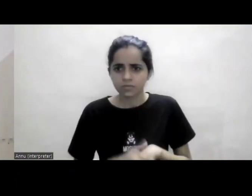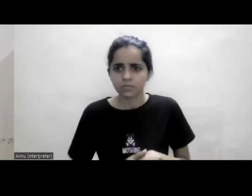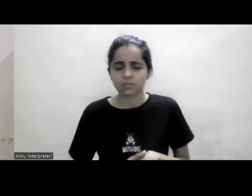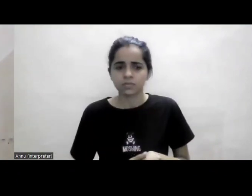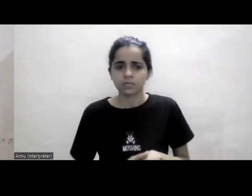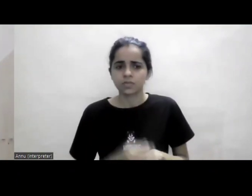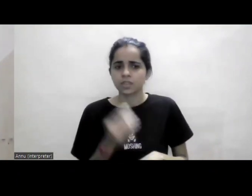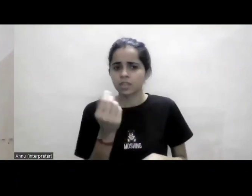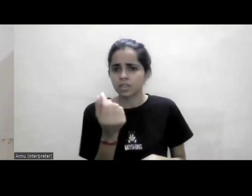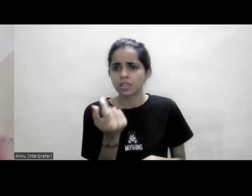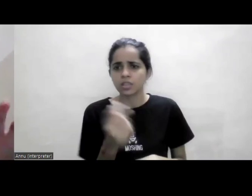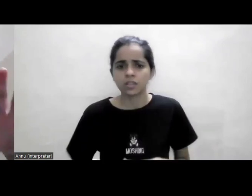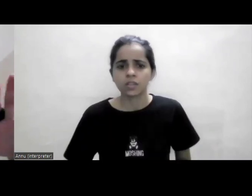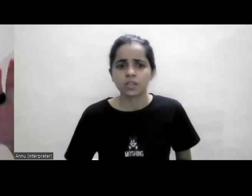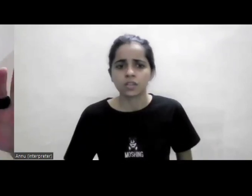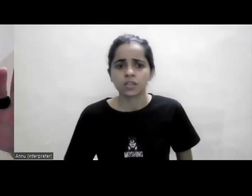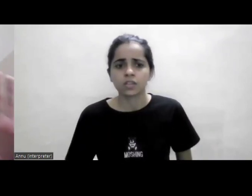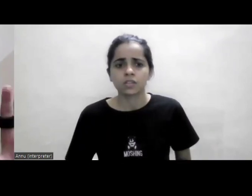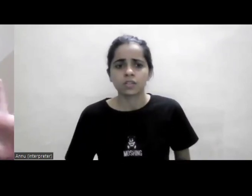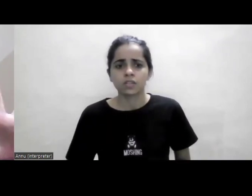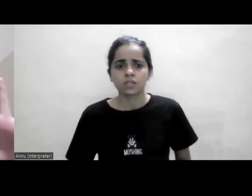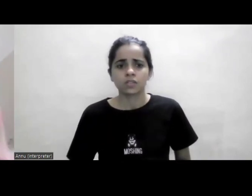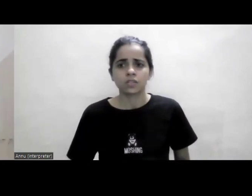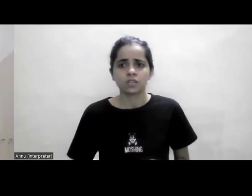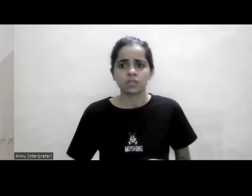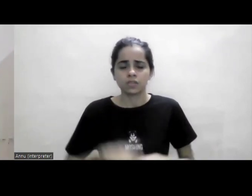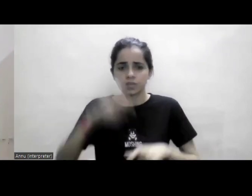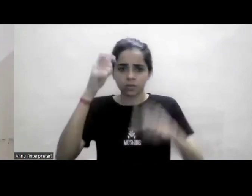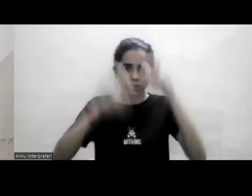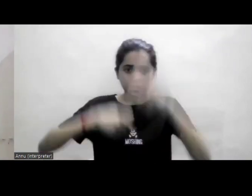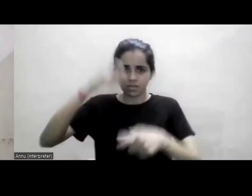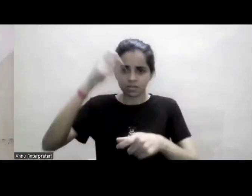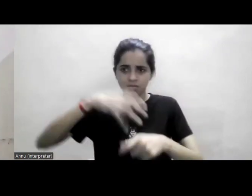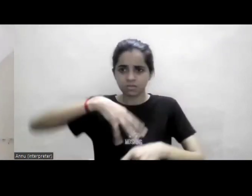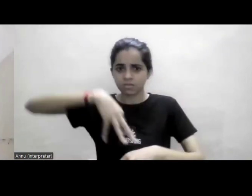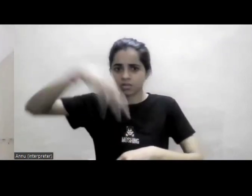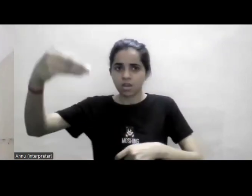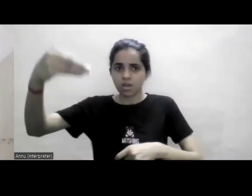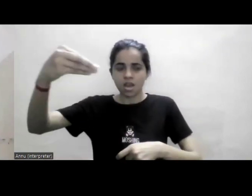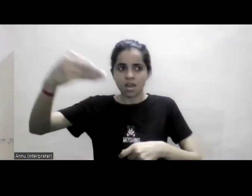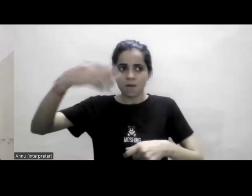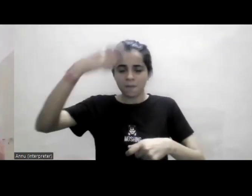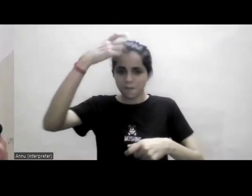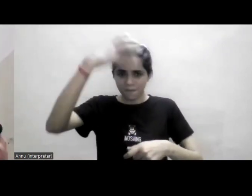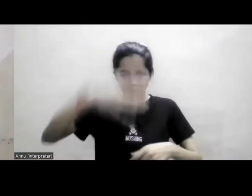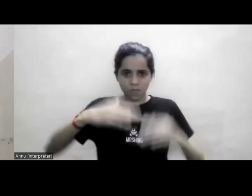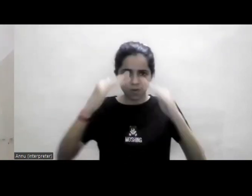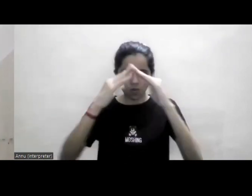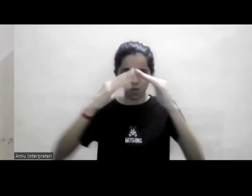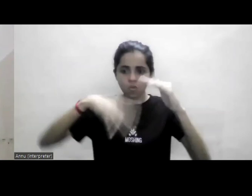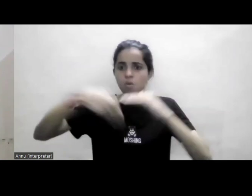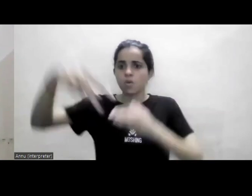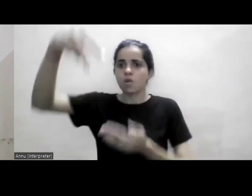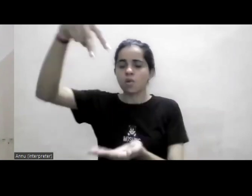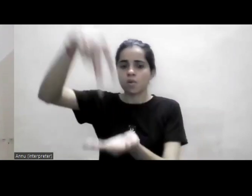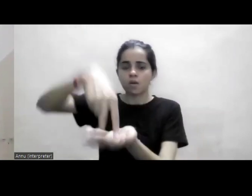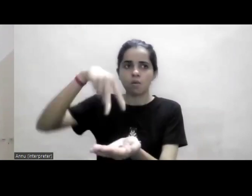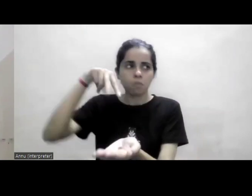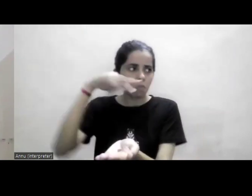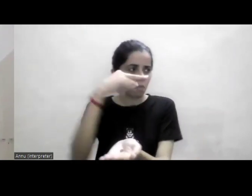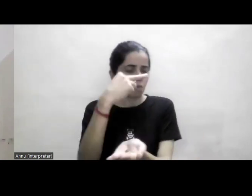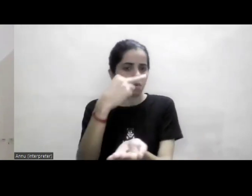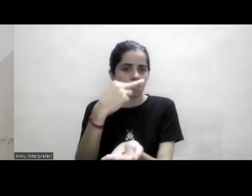you know, there's this person standing outside his house and he's not going inside.